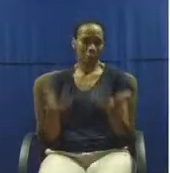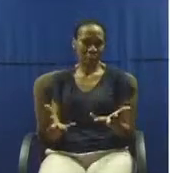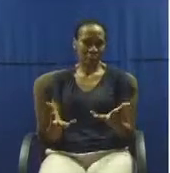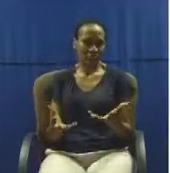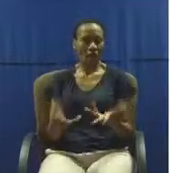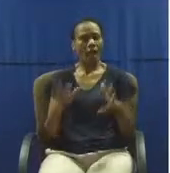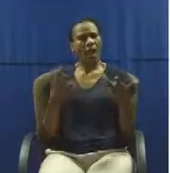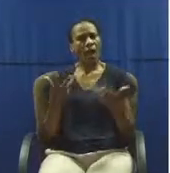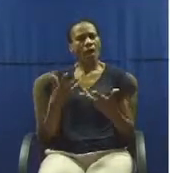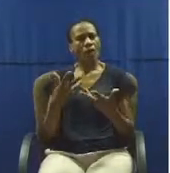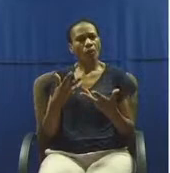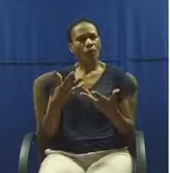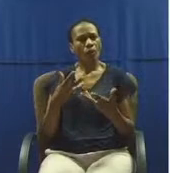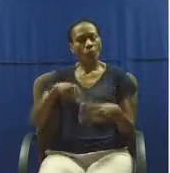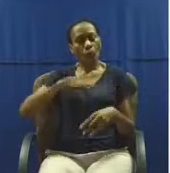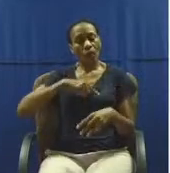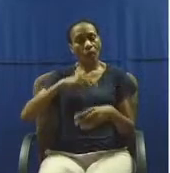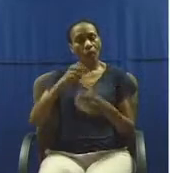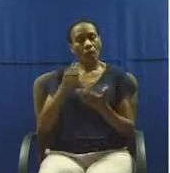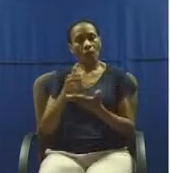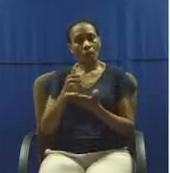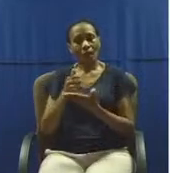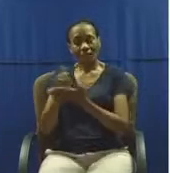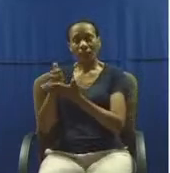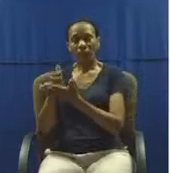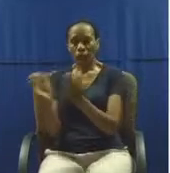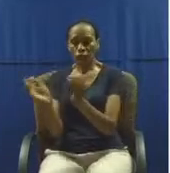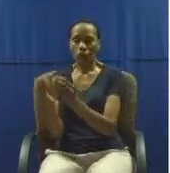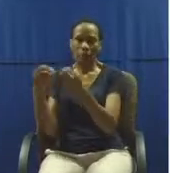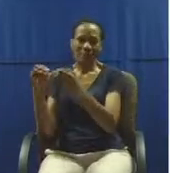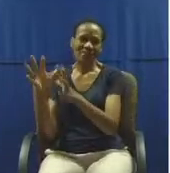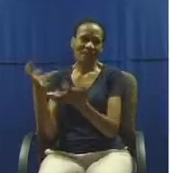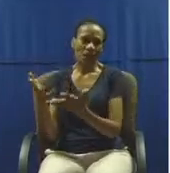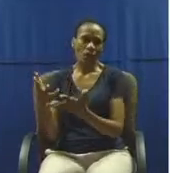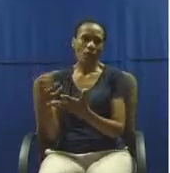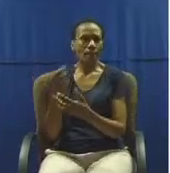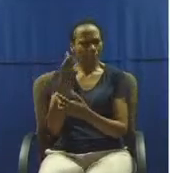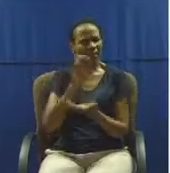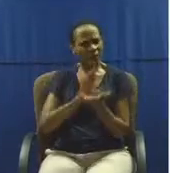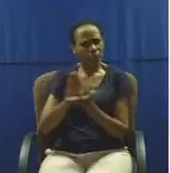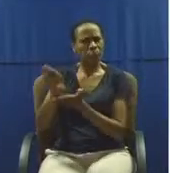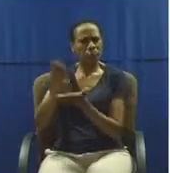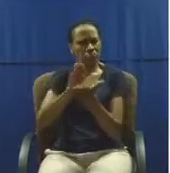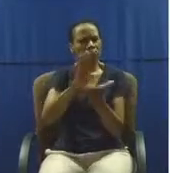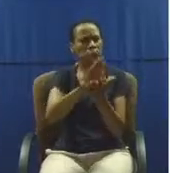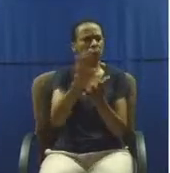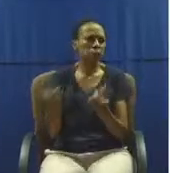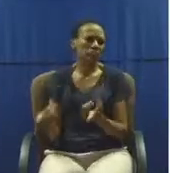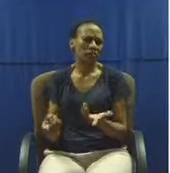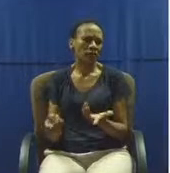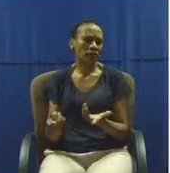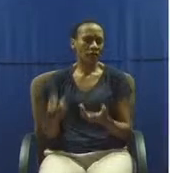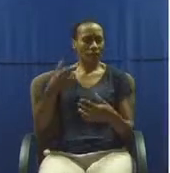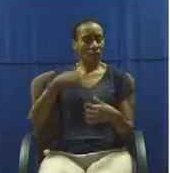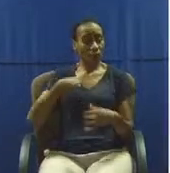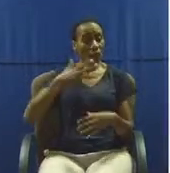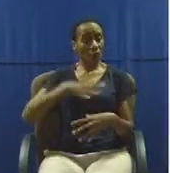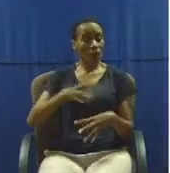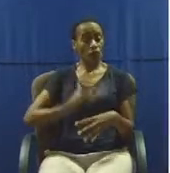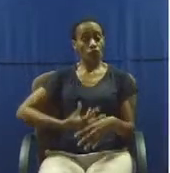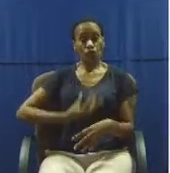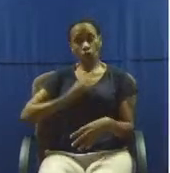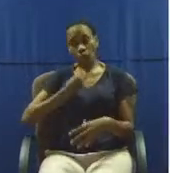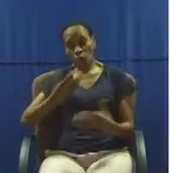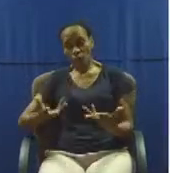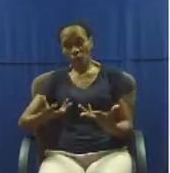it easier for small businesses to grow, by expanding access to finance and support, and by reaching out to young